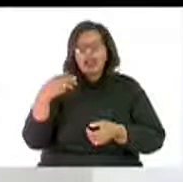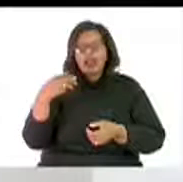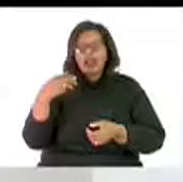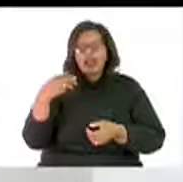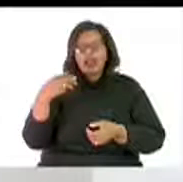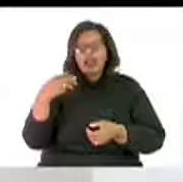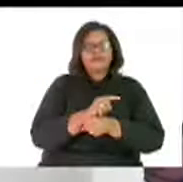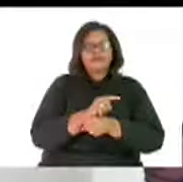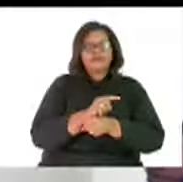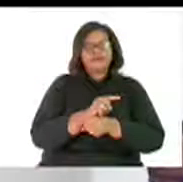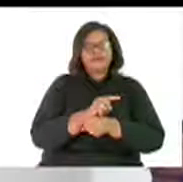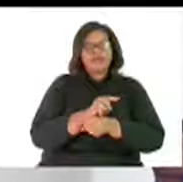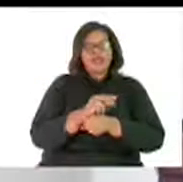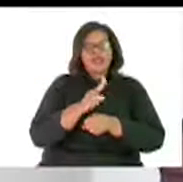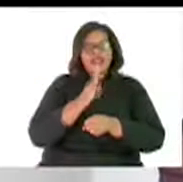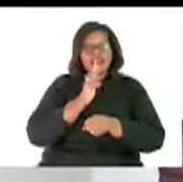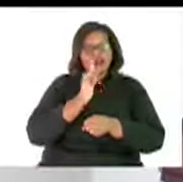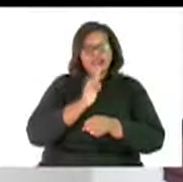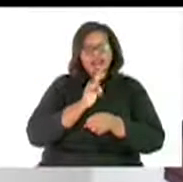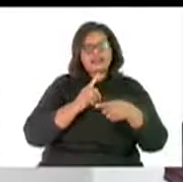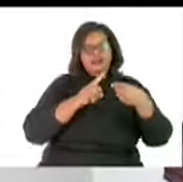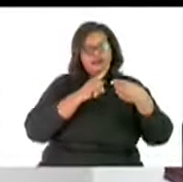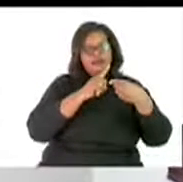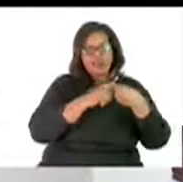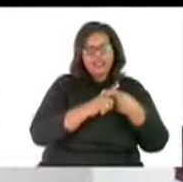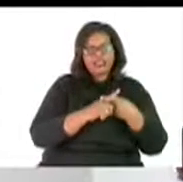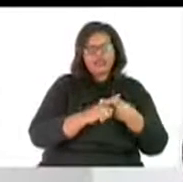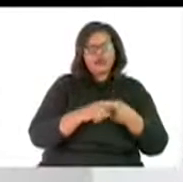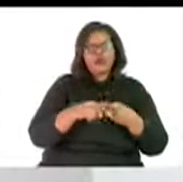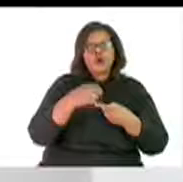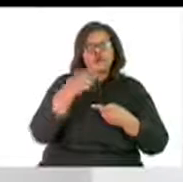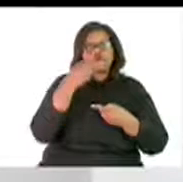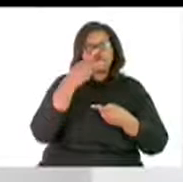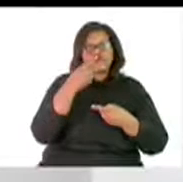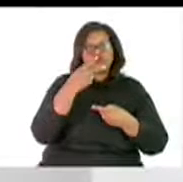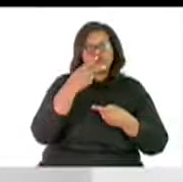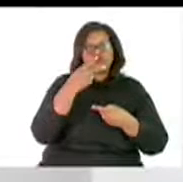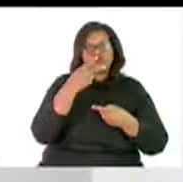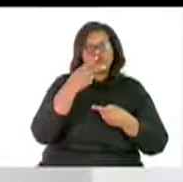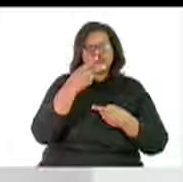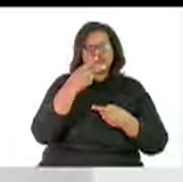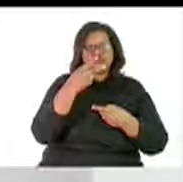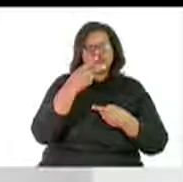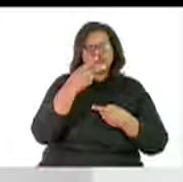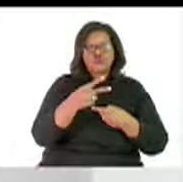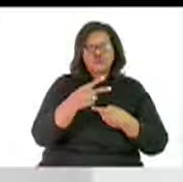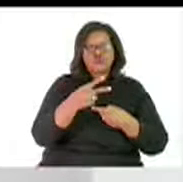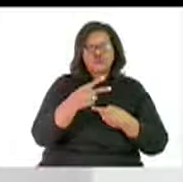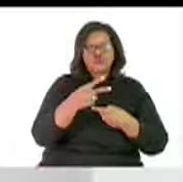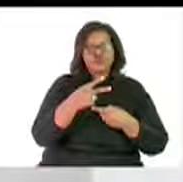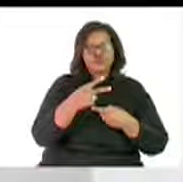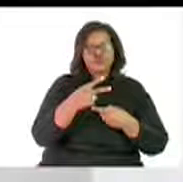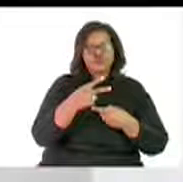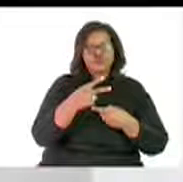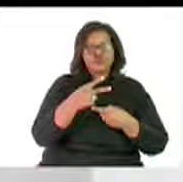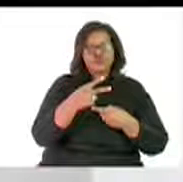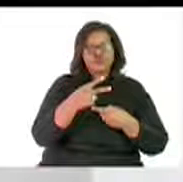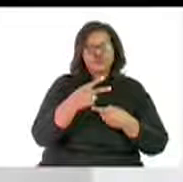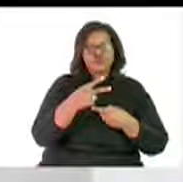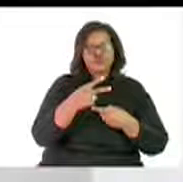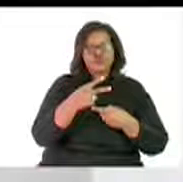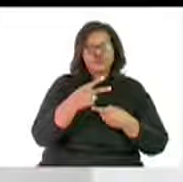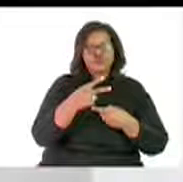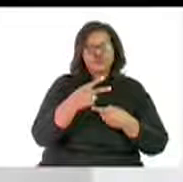multiple of these numbers, which are 12. So I have 2,